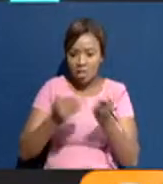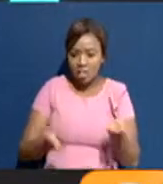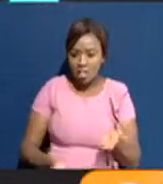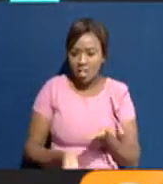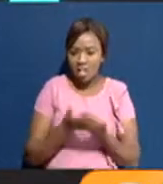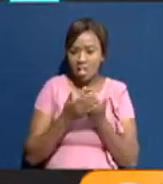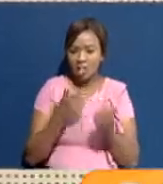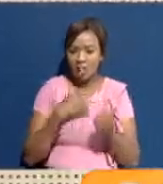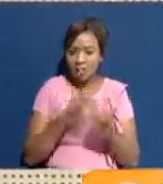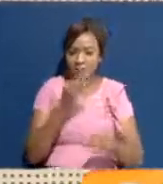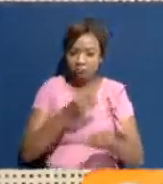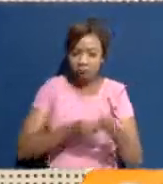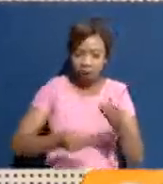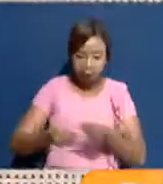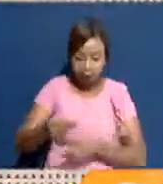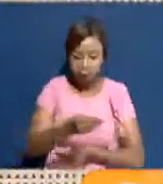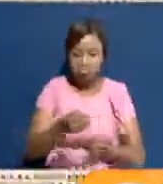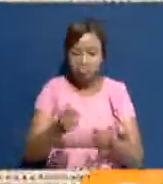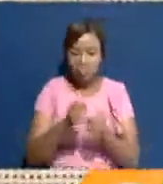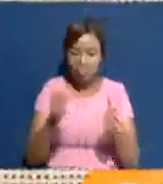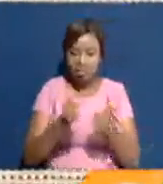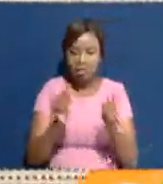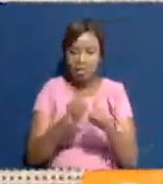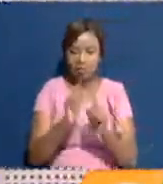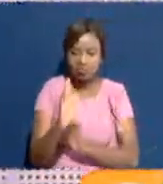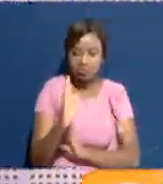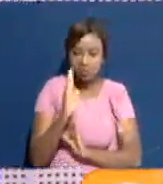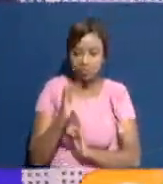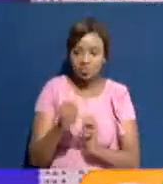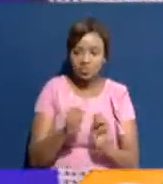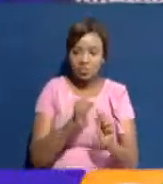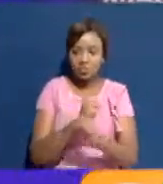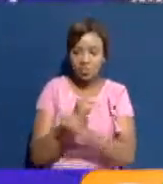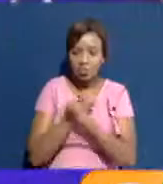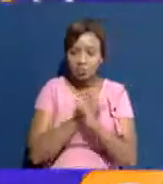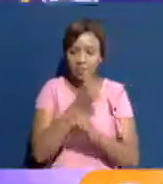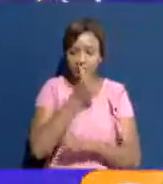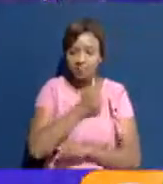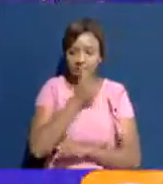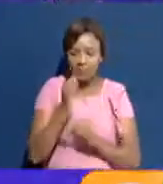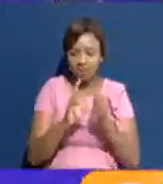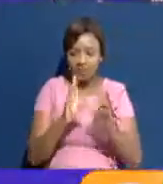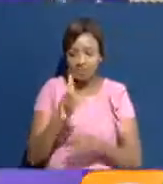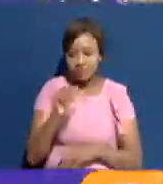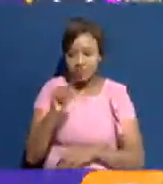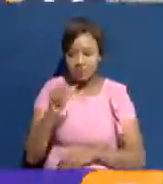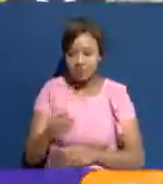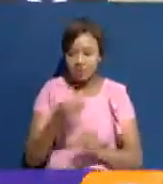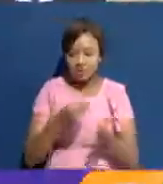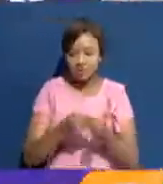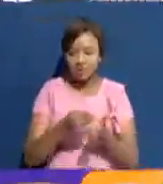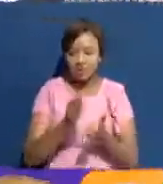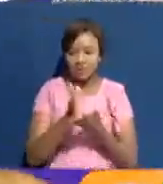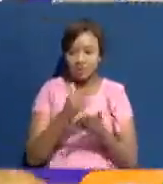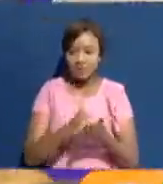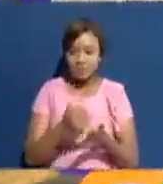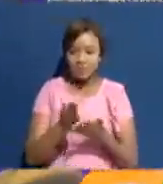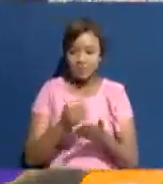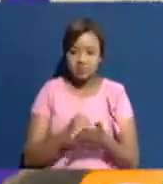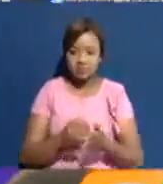transactional efficiency, enhance security, and protect private data in the finance sector.